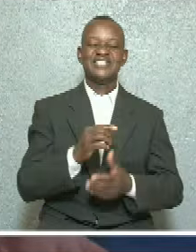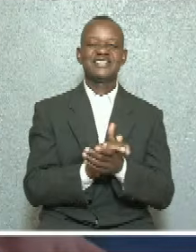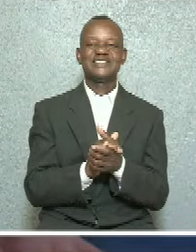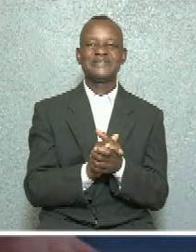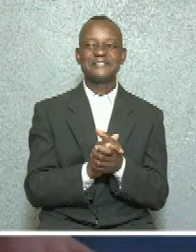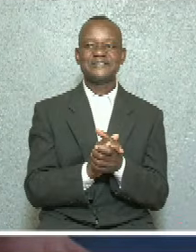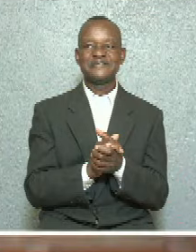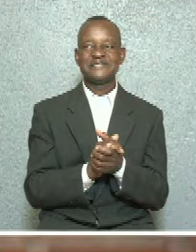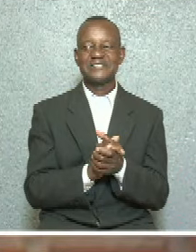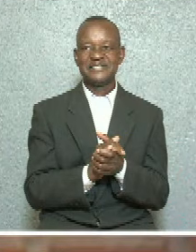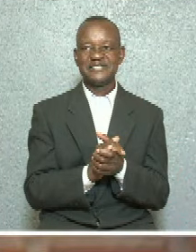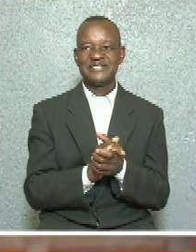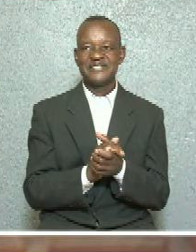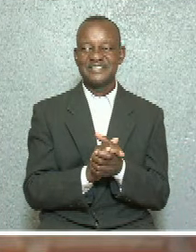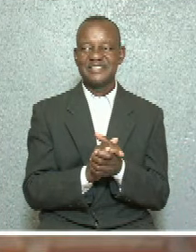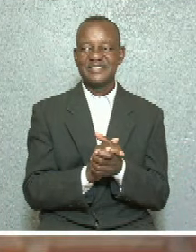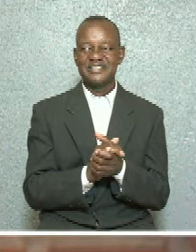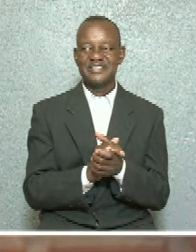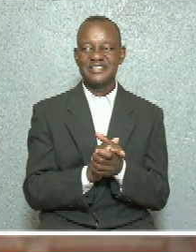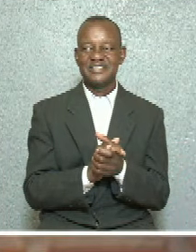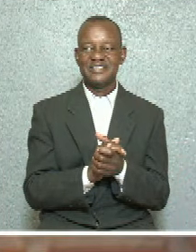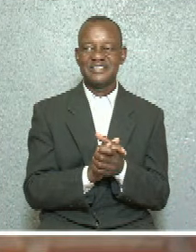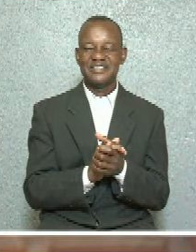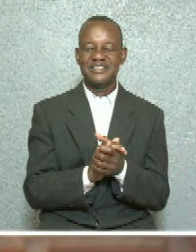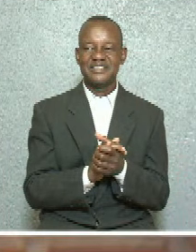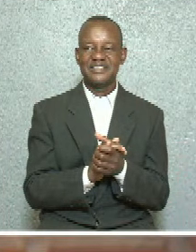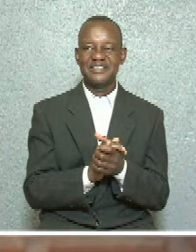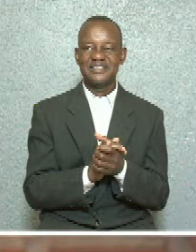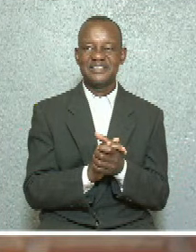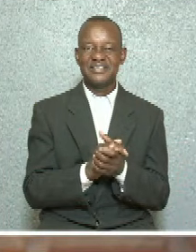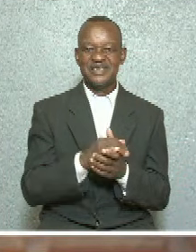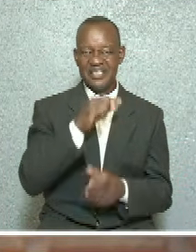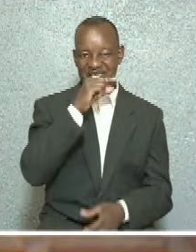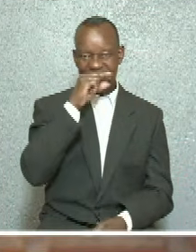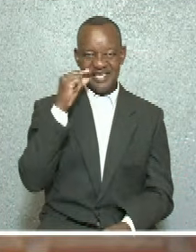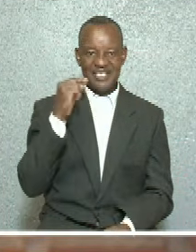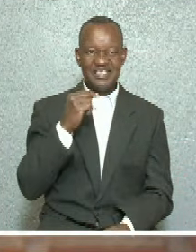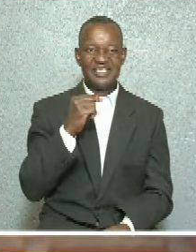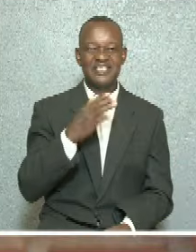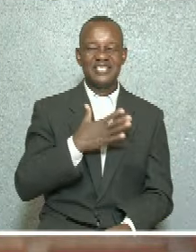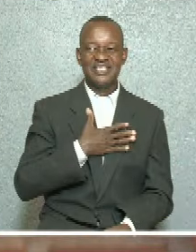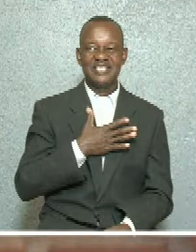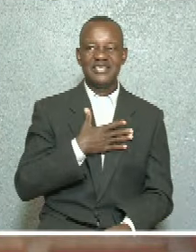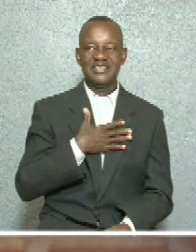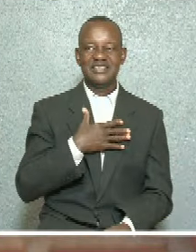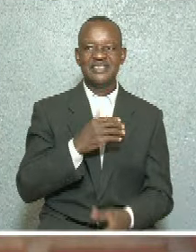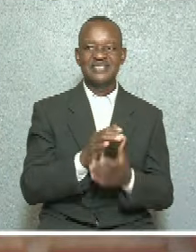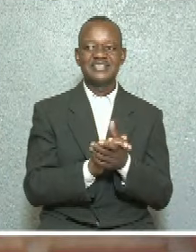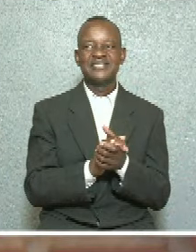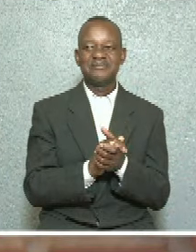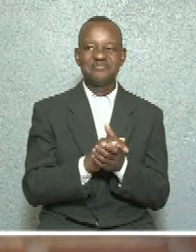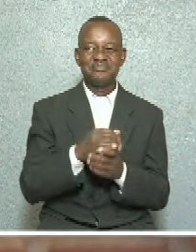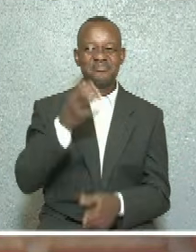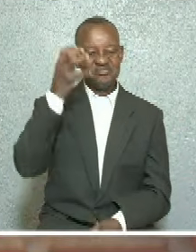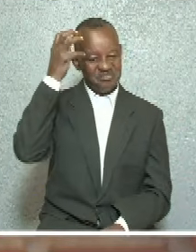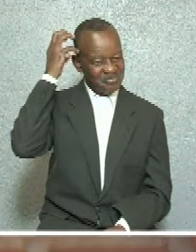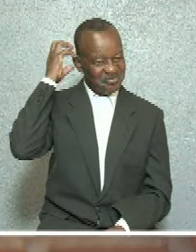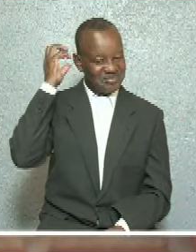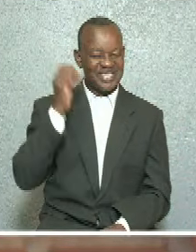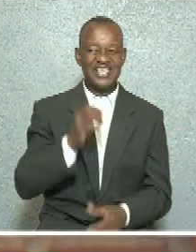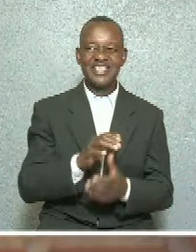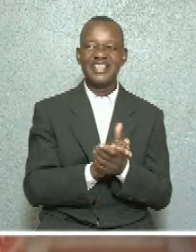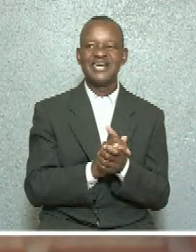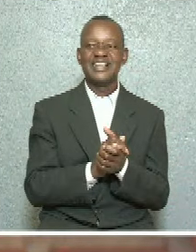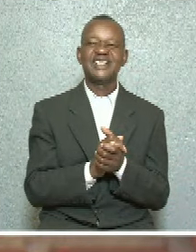Afternoon, ma'am. Hello. My name is Santiago. I wanted to ask, what is your job as a minister? Oh, thank you for that question.